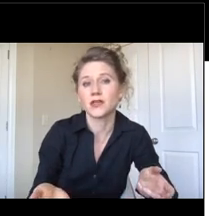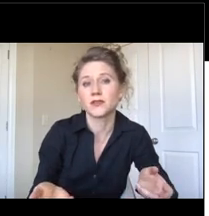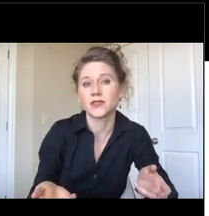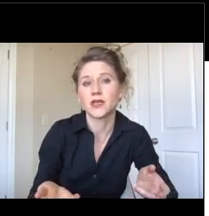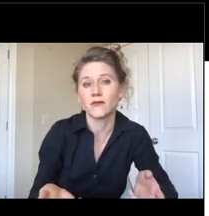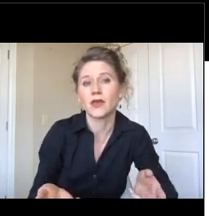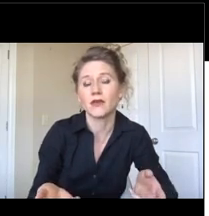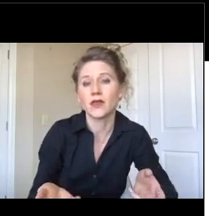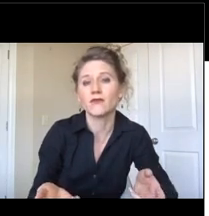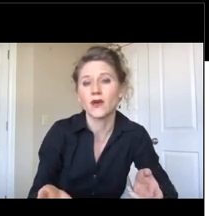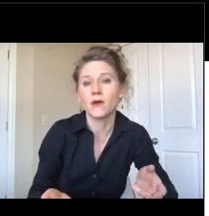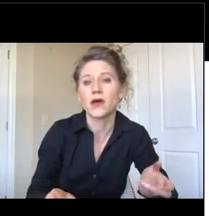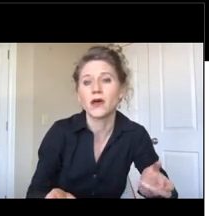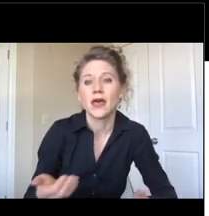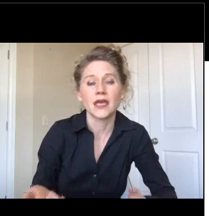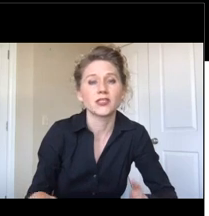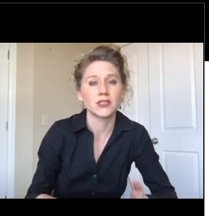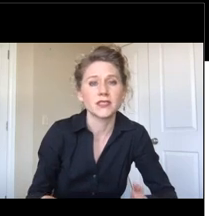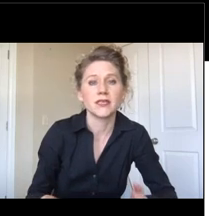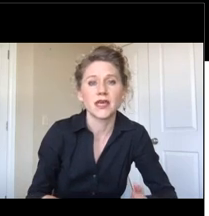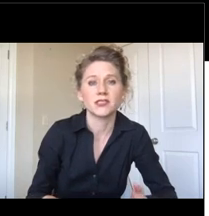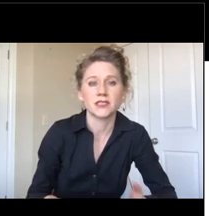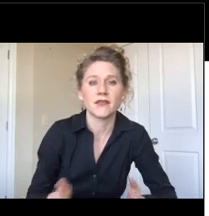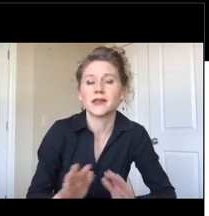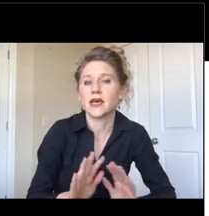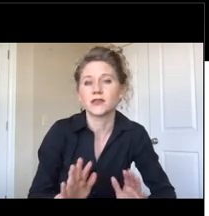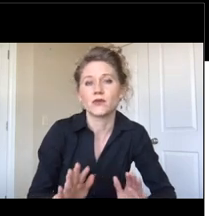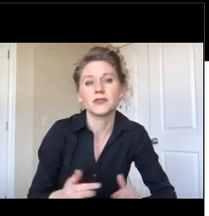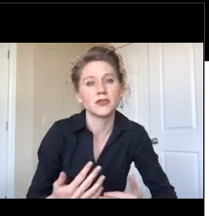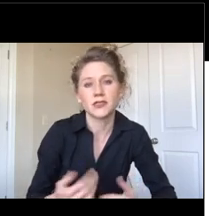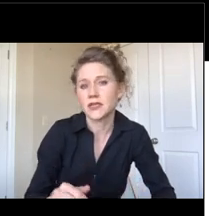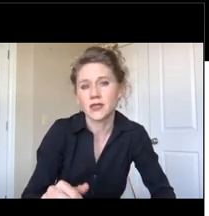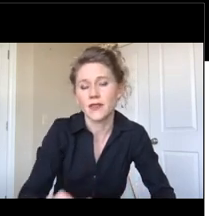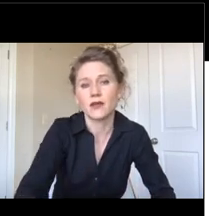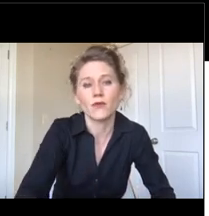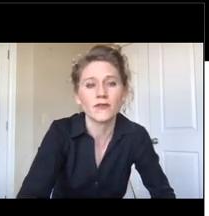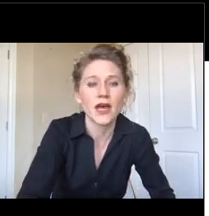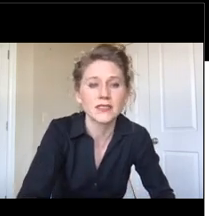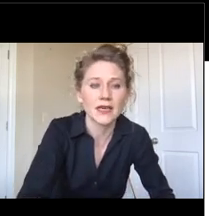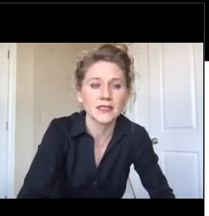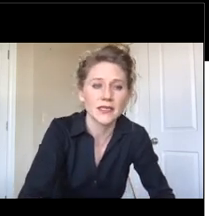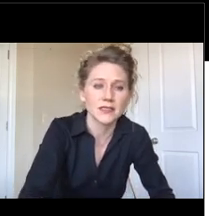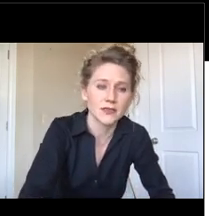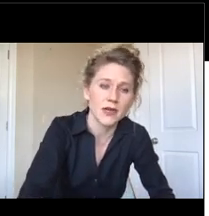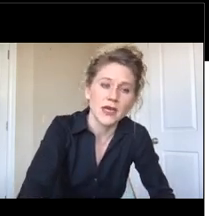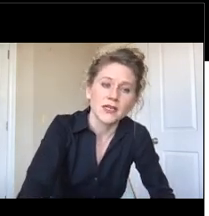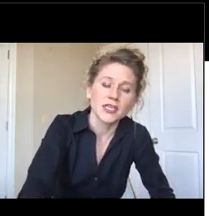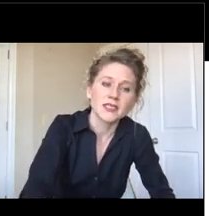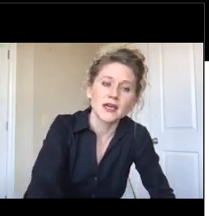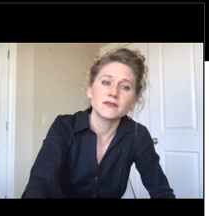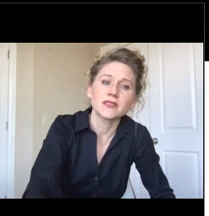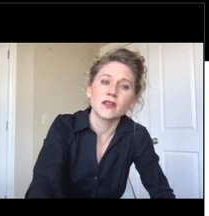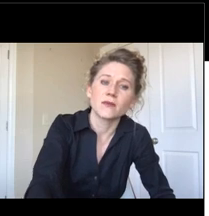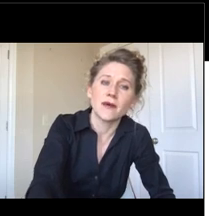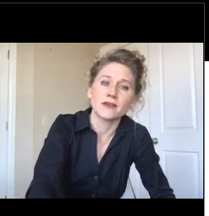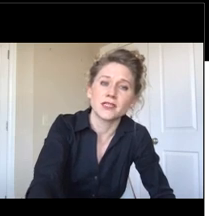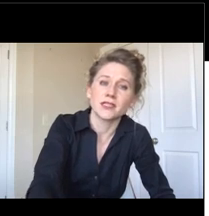costs vary so significantly from agency to agency, and that data is always yours. It's nothing that anyone ever has access to. Jerry, talk to us a